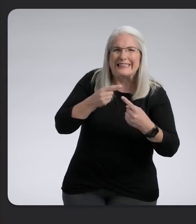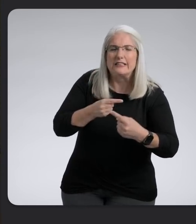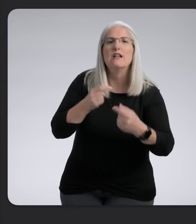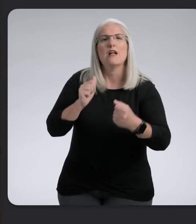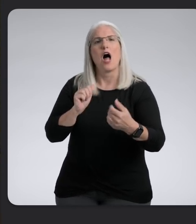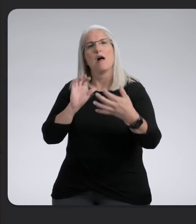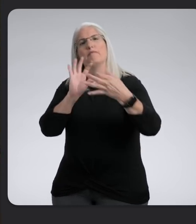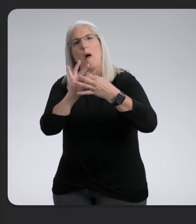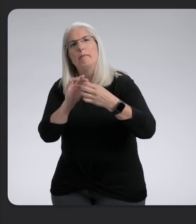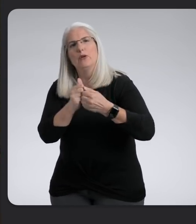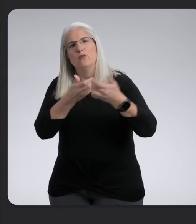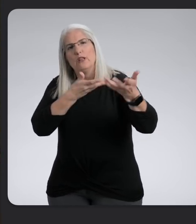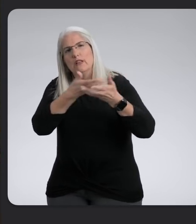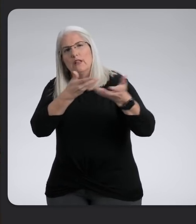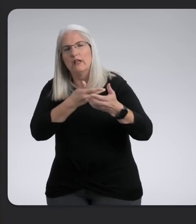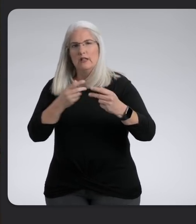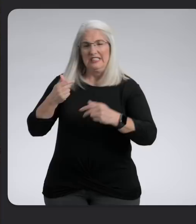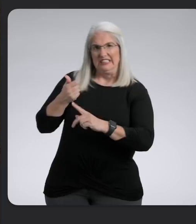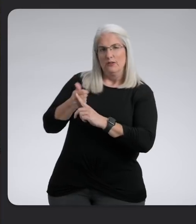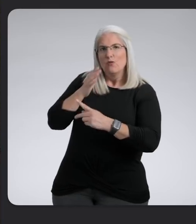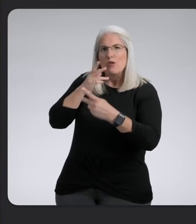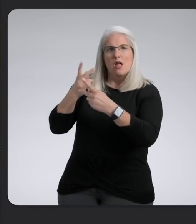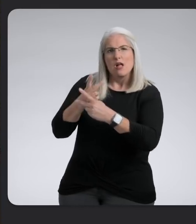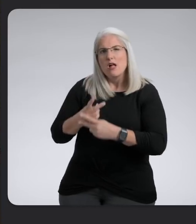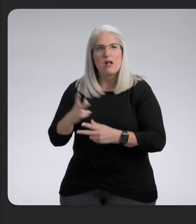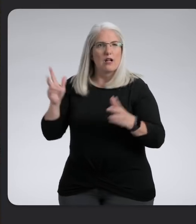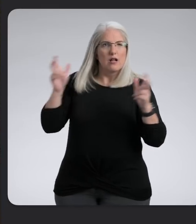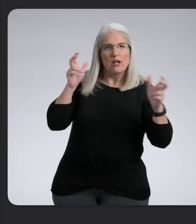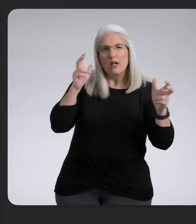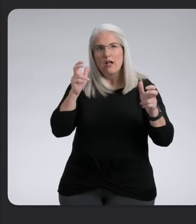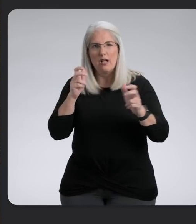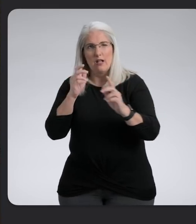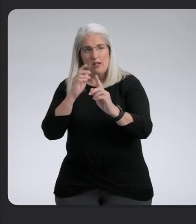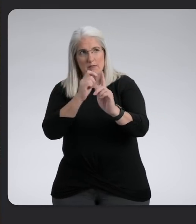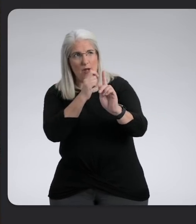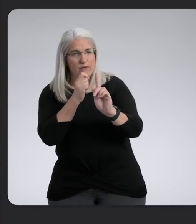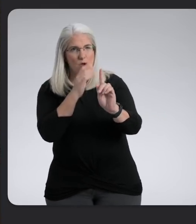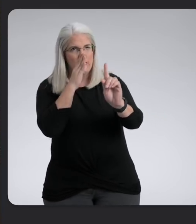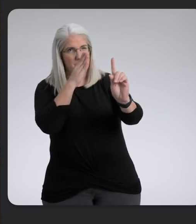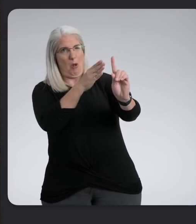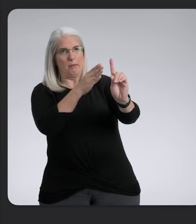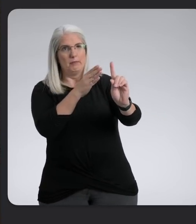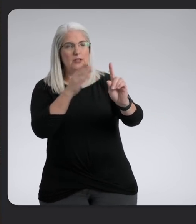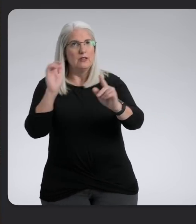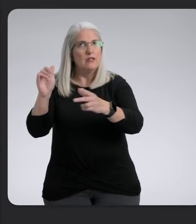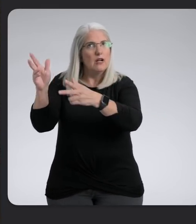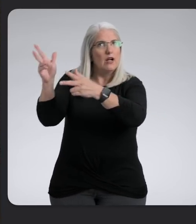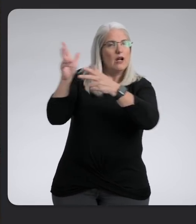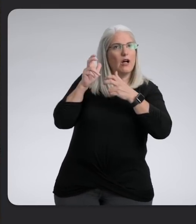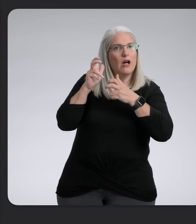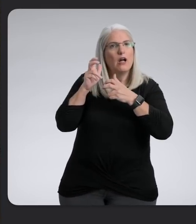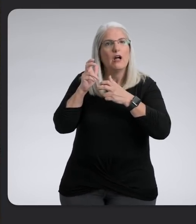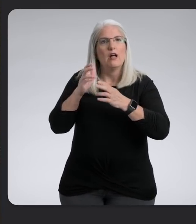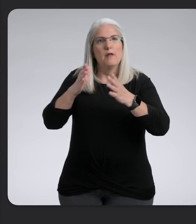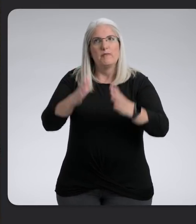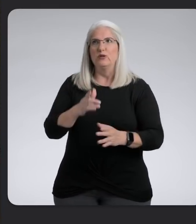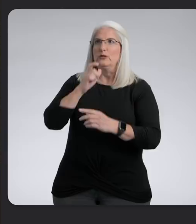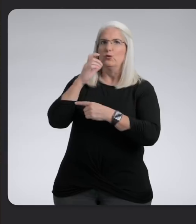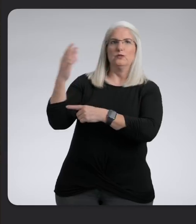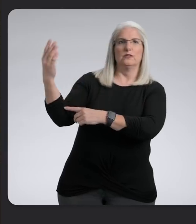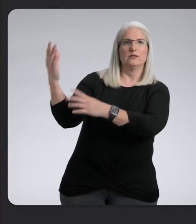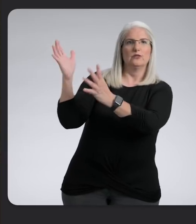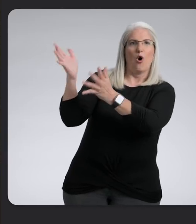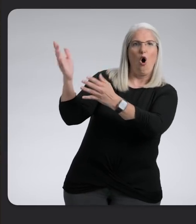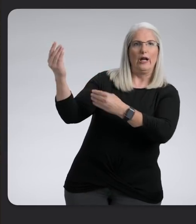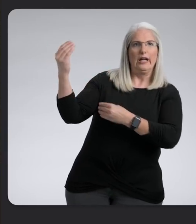computational audio and beamforming microphones, Conversation Boost focuses your AirPods Pro on the person talking in front of you, making it easier to hear